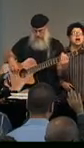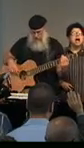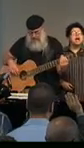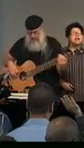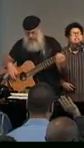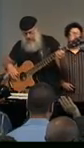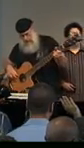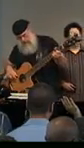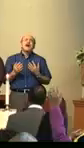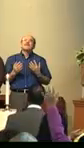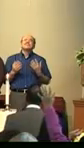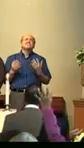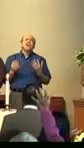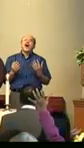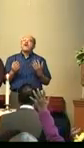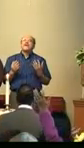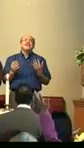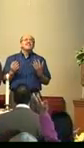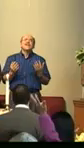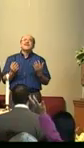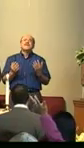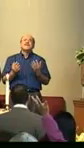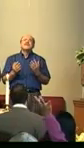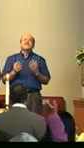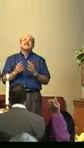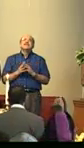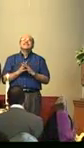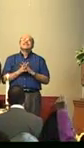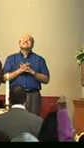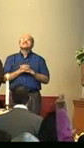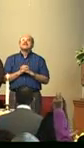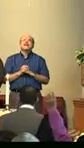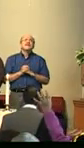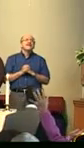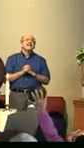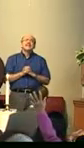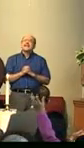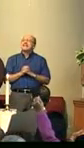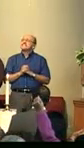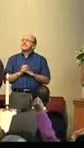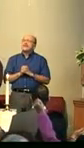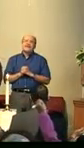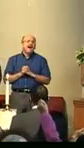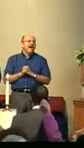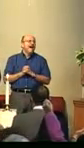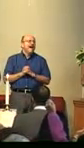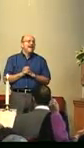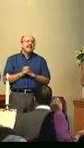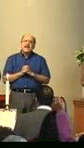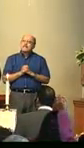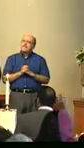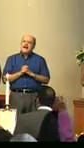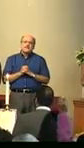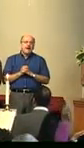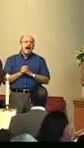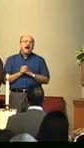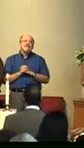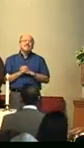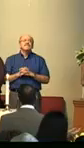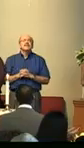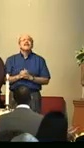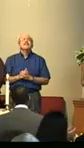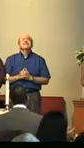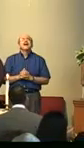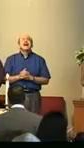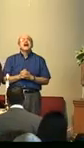up and I will you your spirit beond